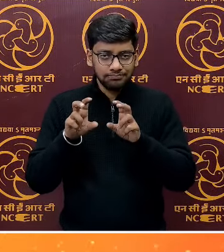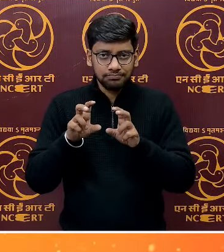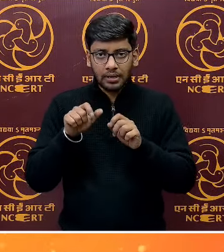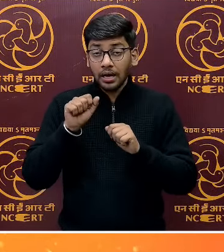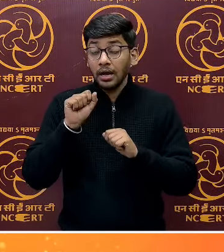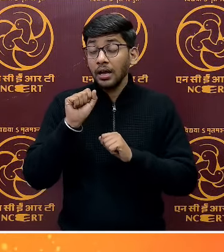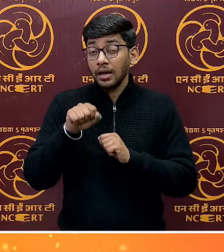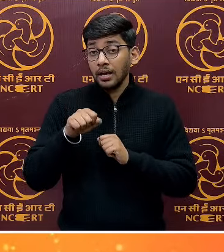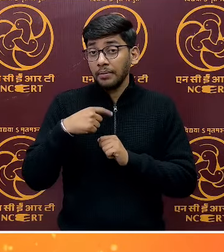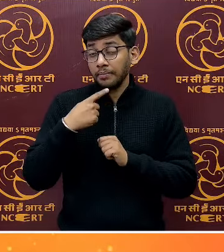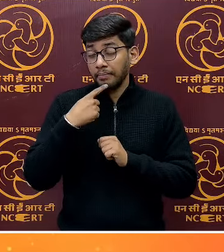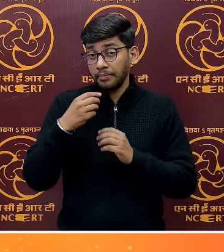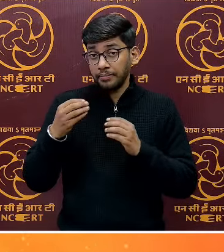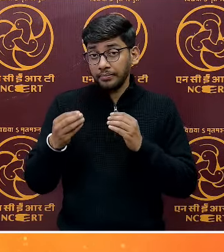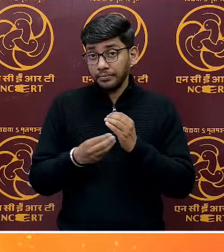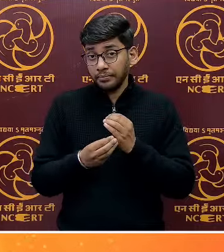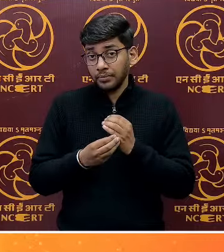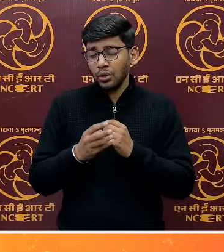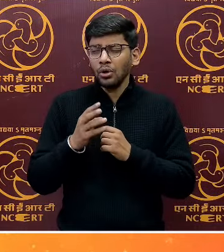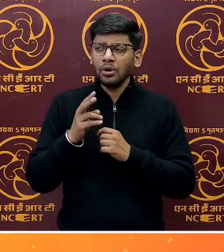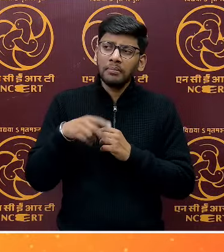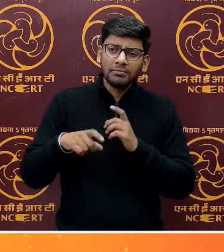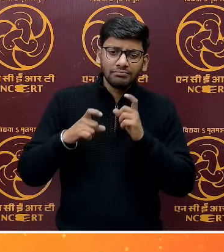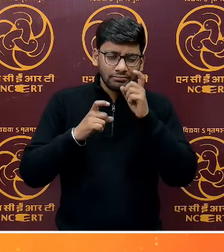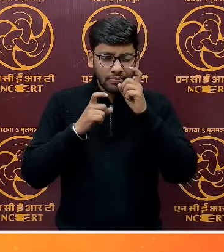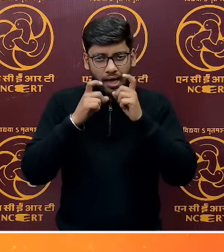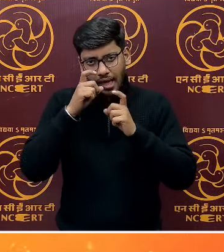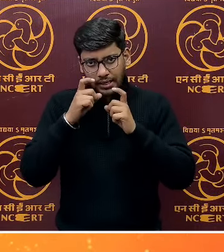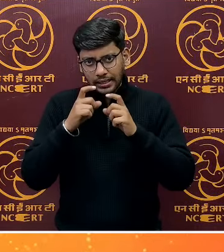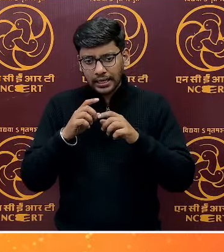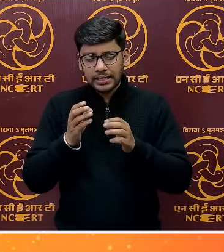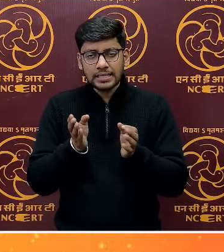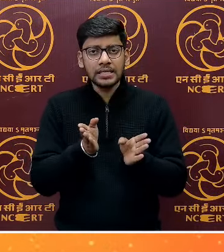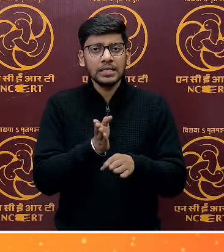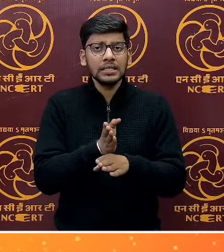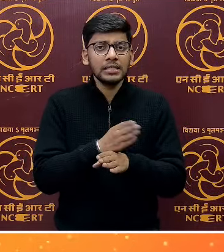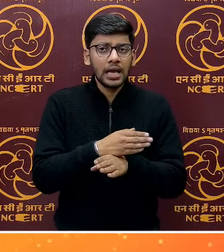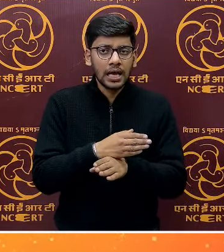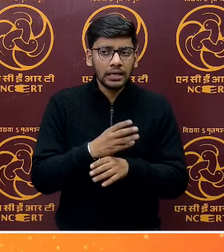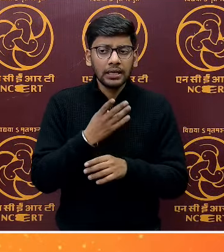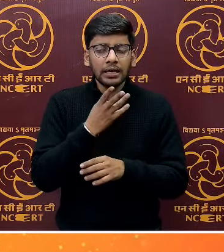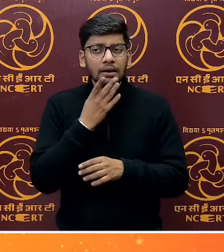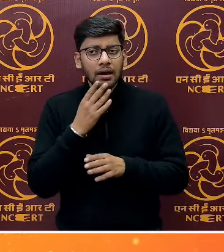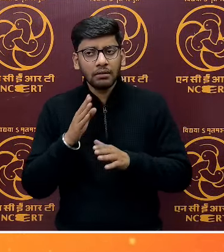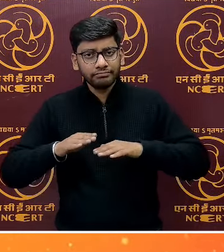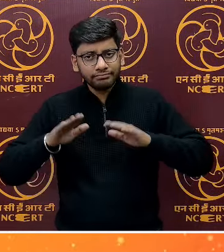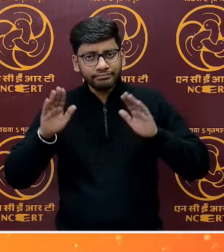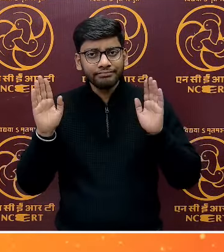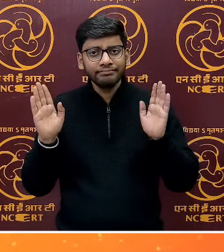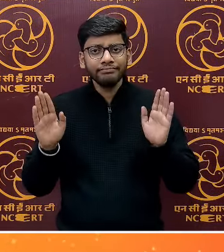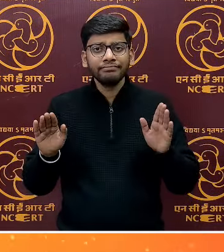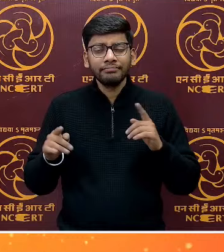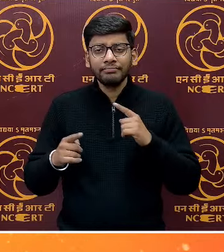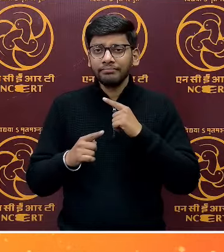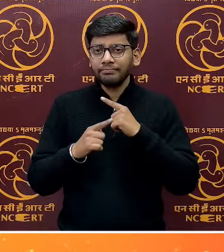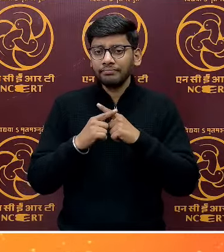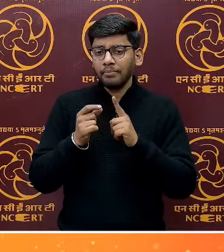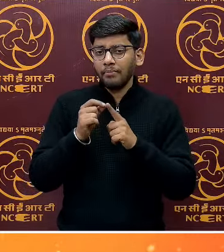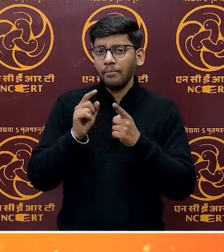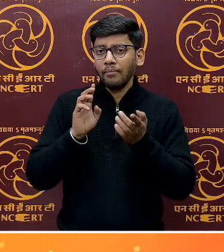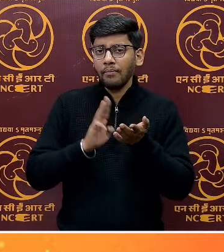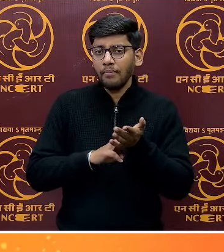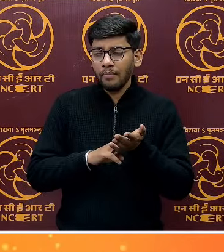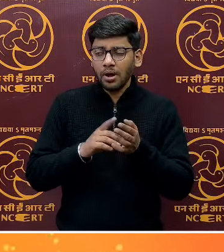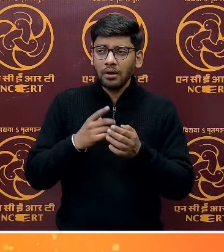And the two expressions at the beginning that we see, like colored birds, which introduces us to the poem, and